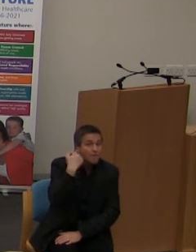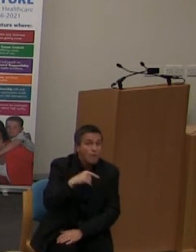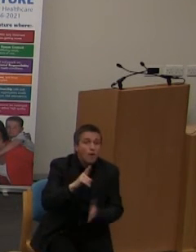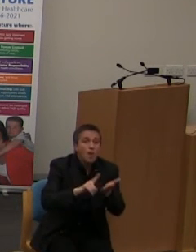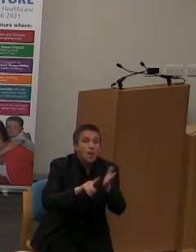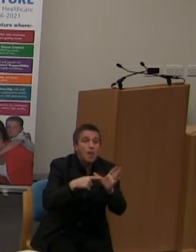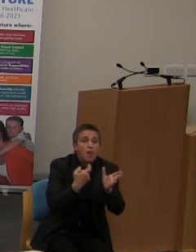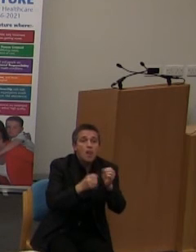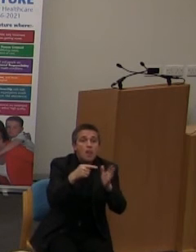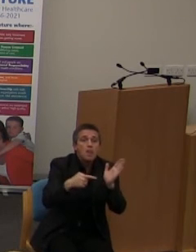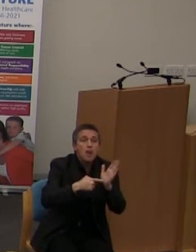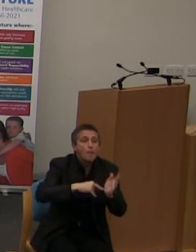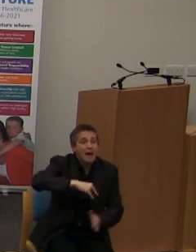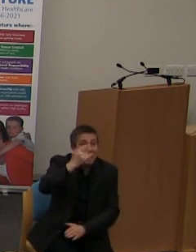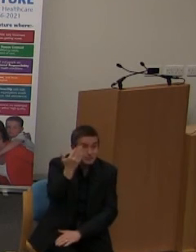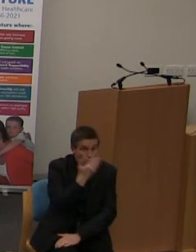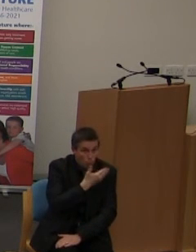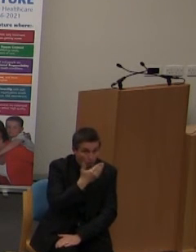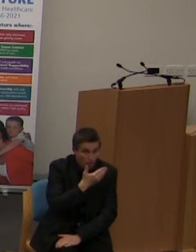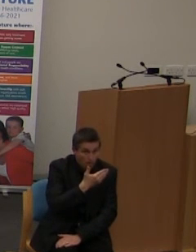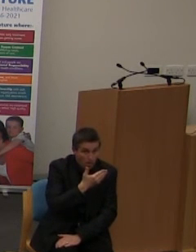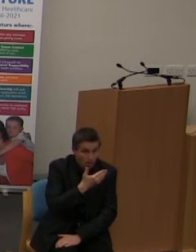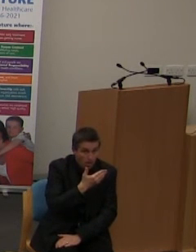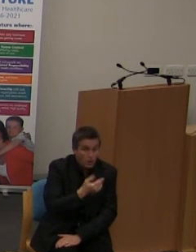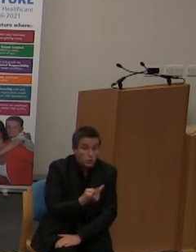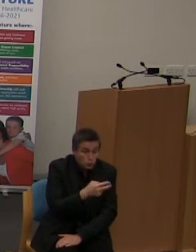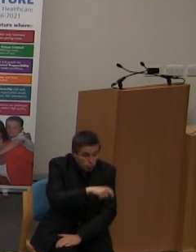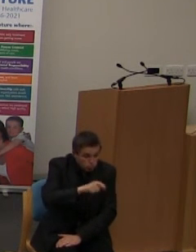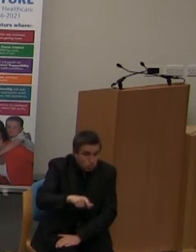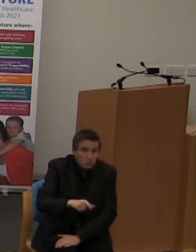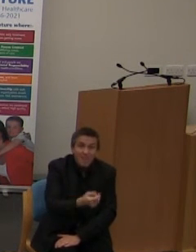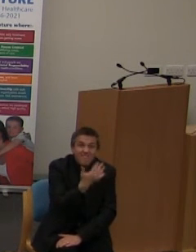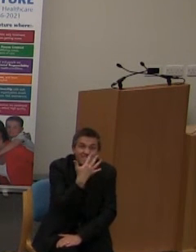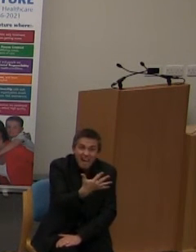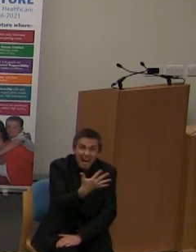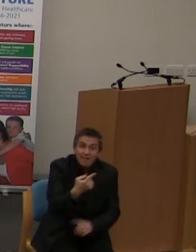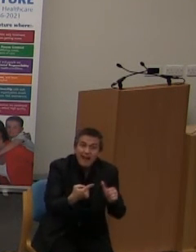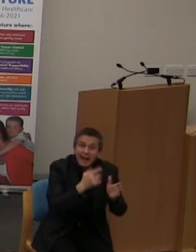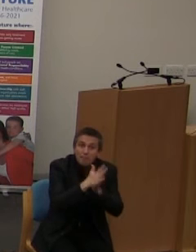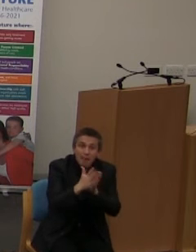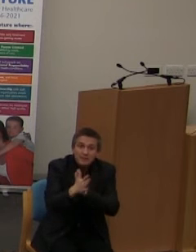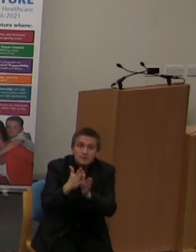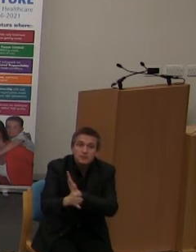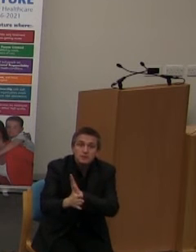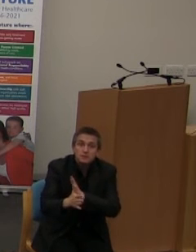School, there were two pupils I knew of with 5 A passes who could not get in to study medicine because there were no